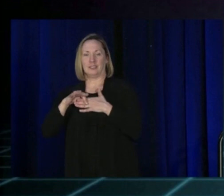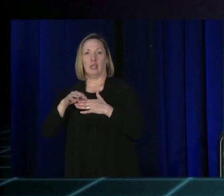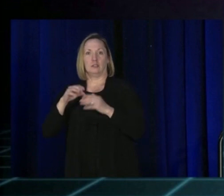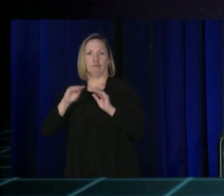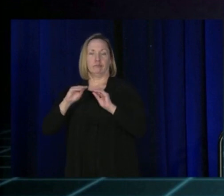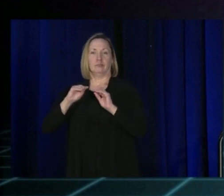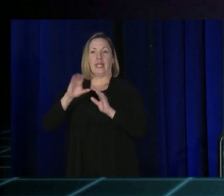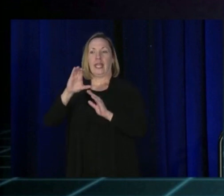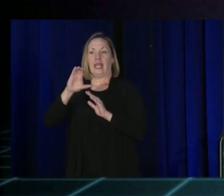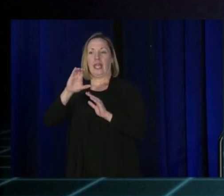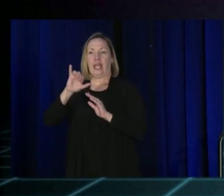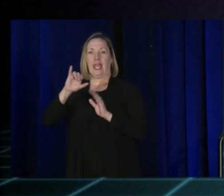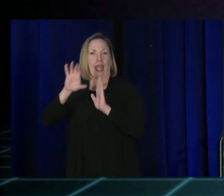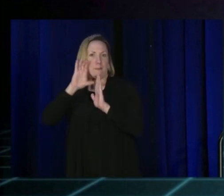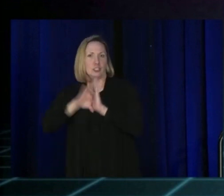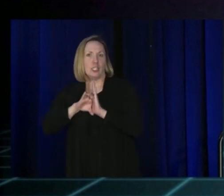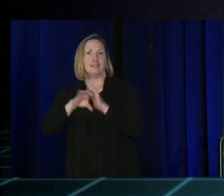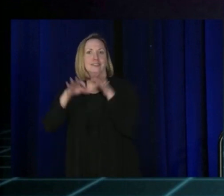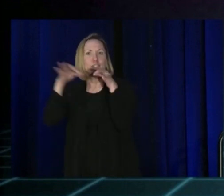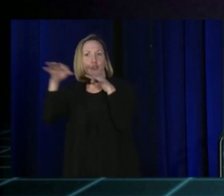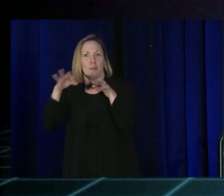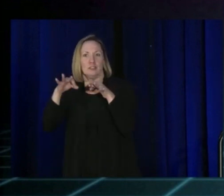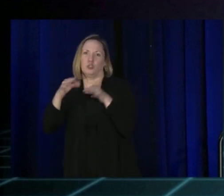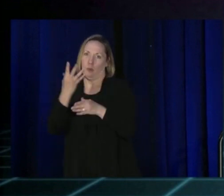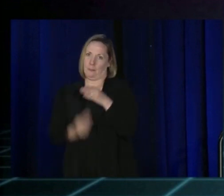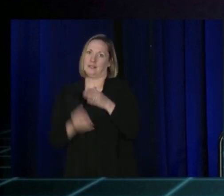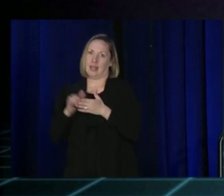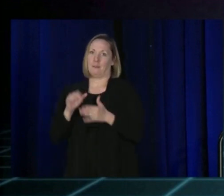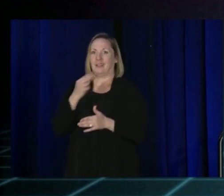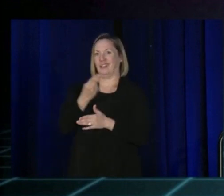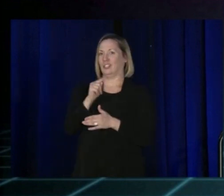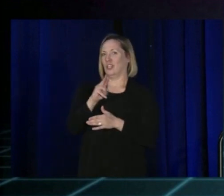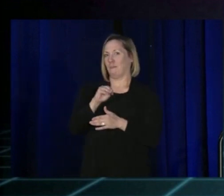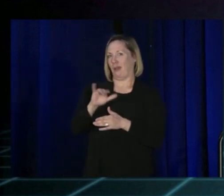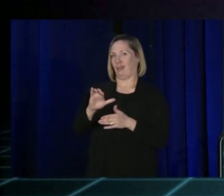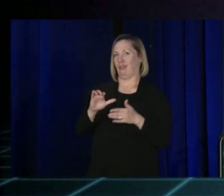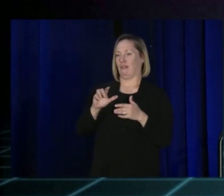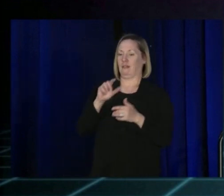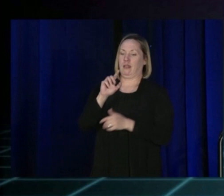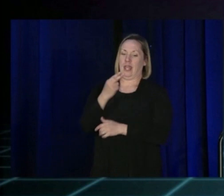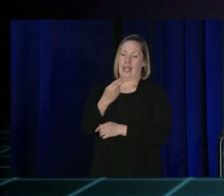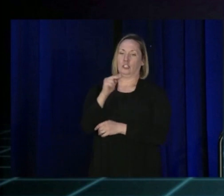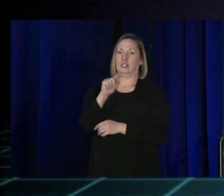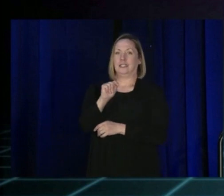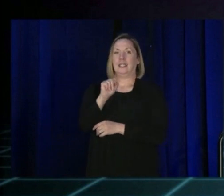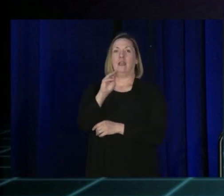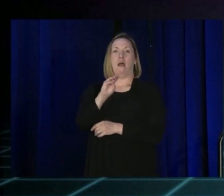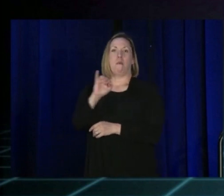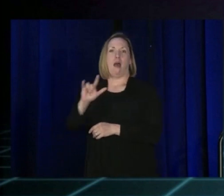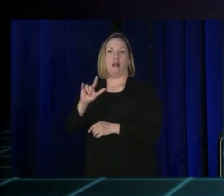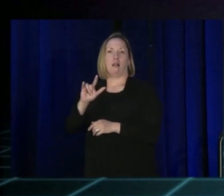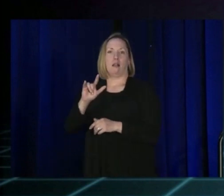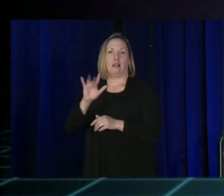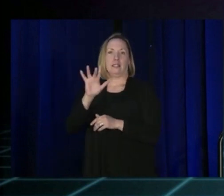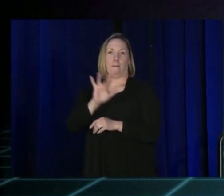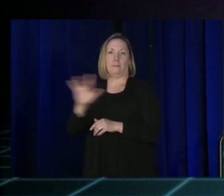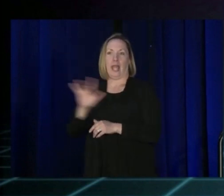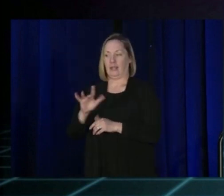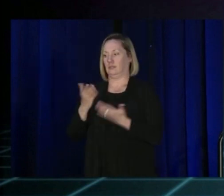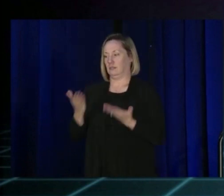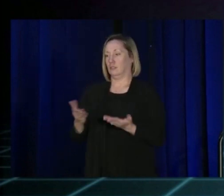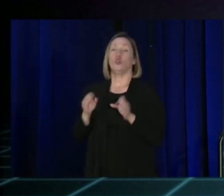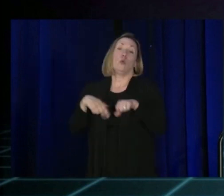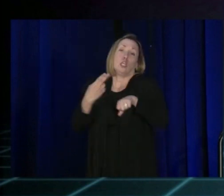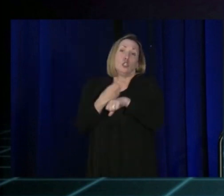things, descriptions. You would miss all of that because your HTML is blank there. So we could use this for the